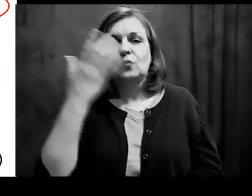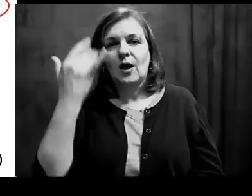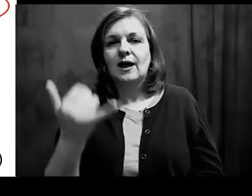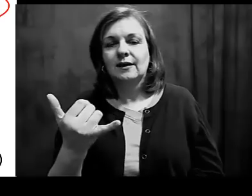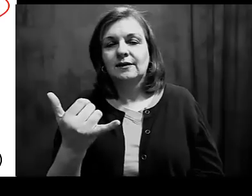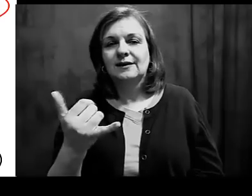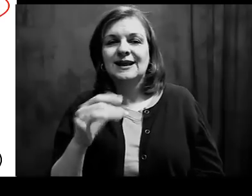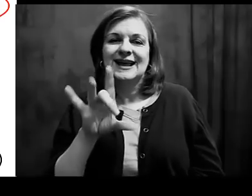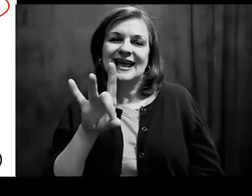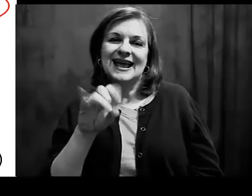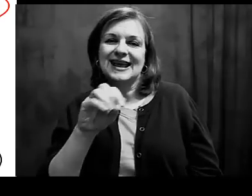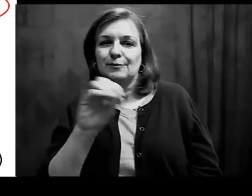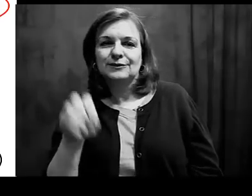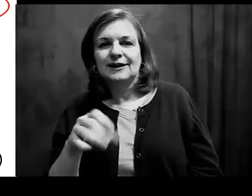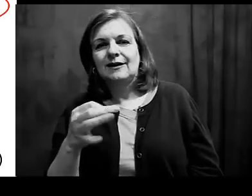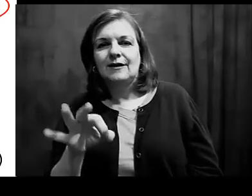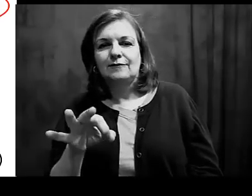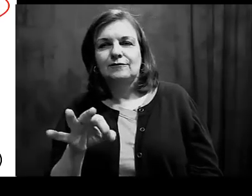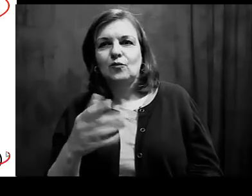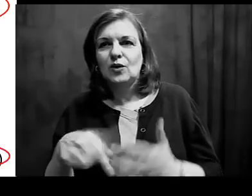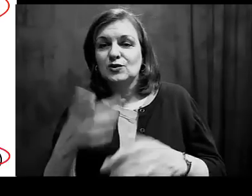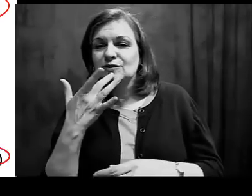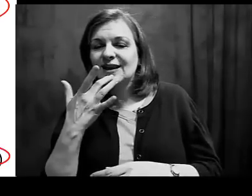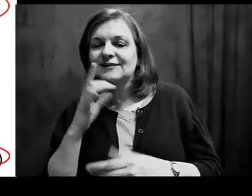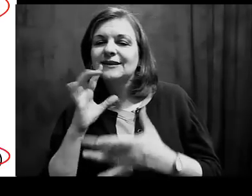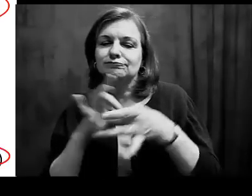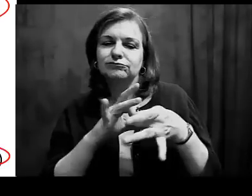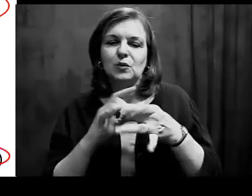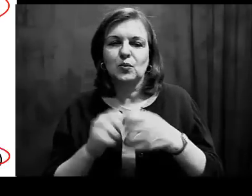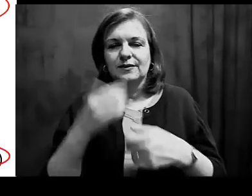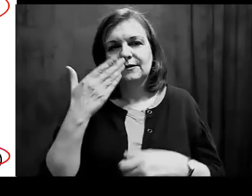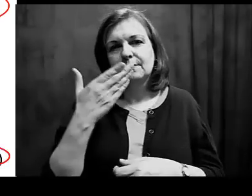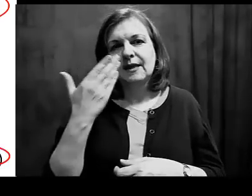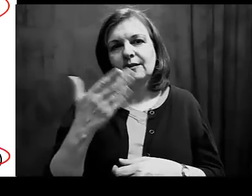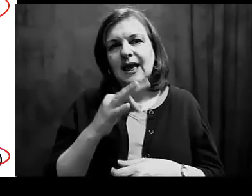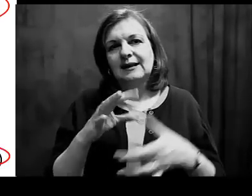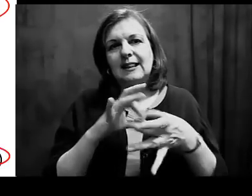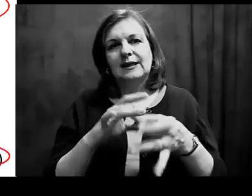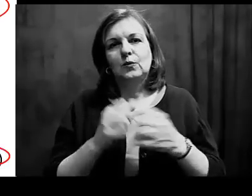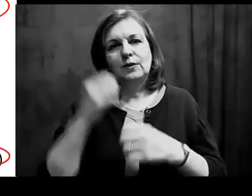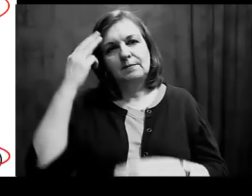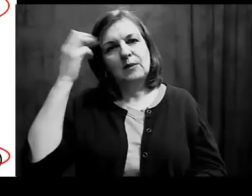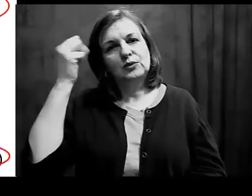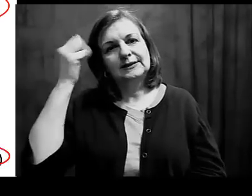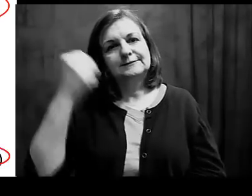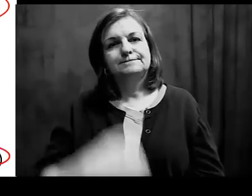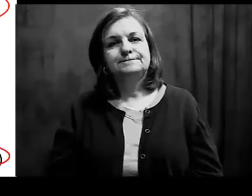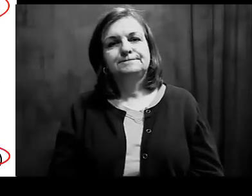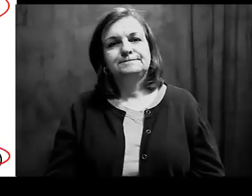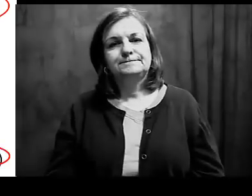90% of what you actually taste is due to your sense of smell and this link to your memories.